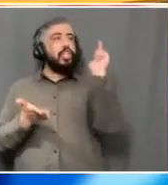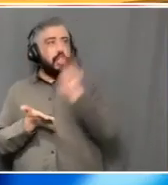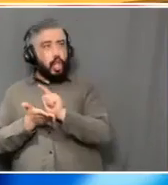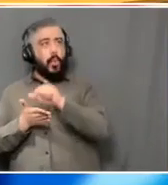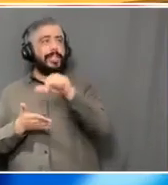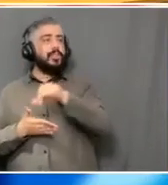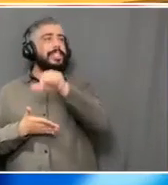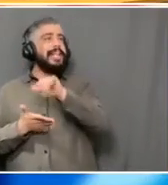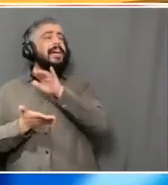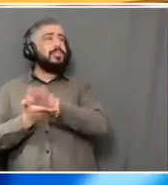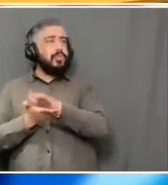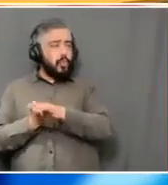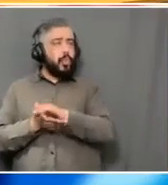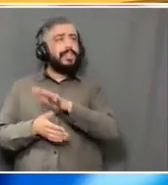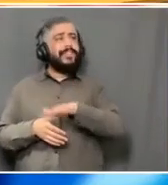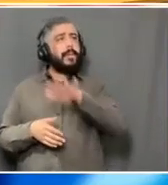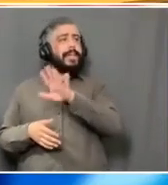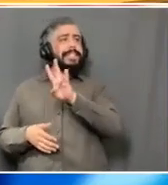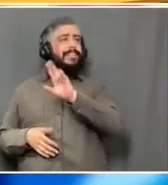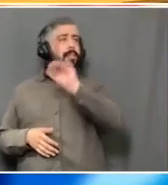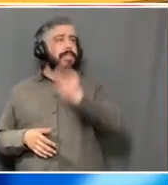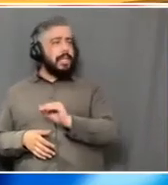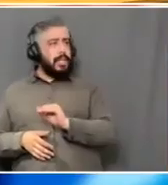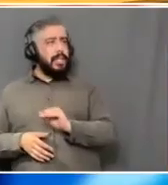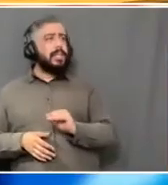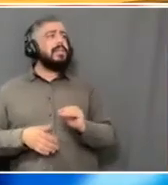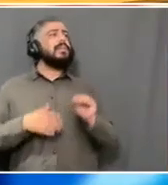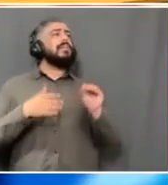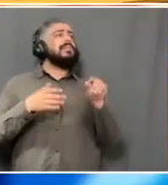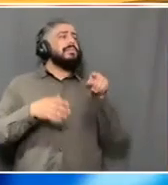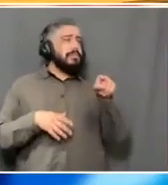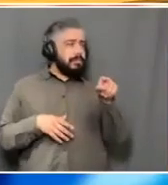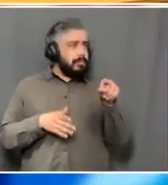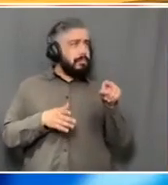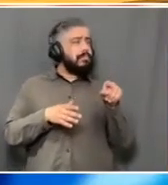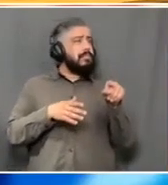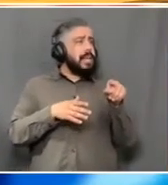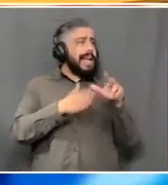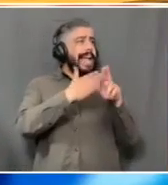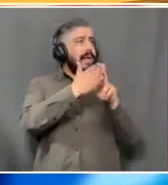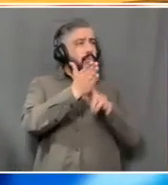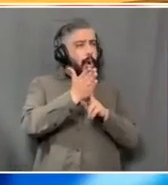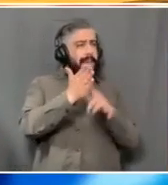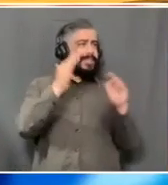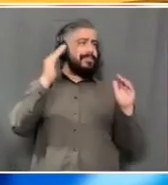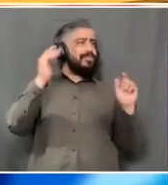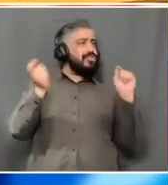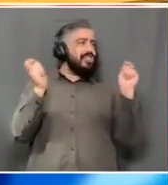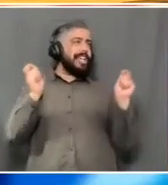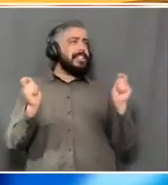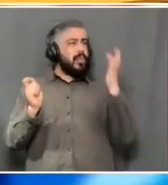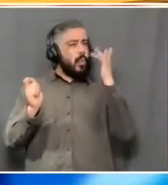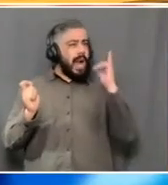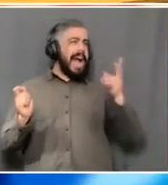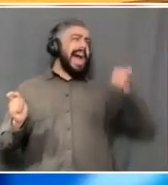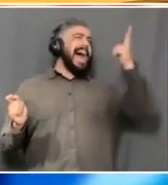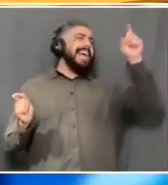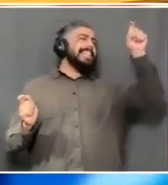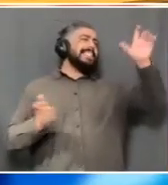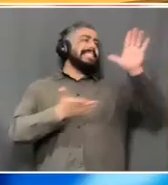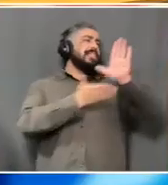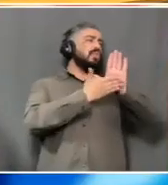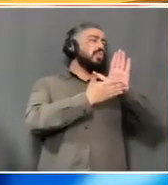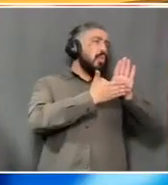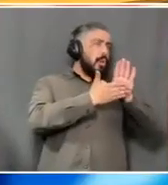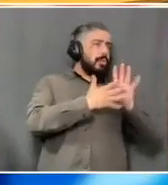schools of about 7%. Even accounting for enrollment shifts, why are our highest need campuses